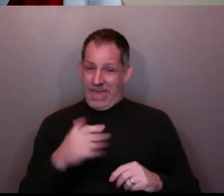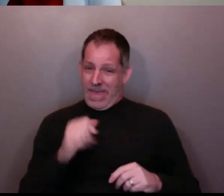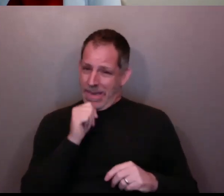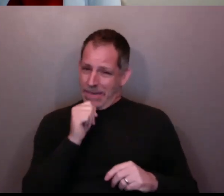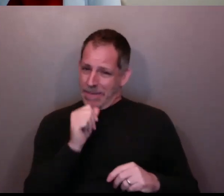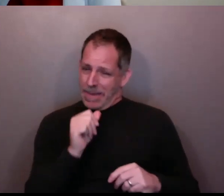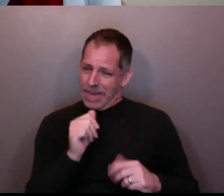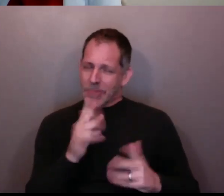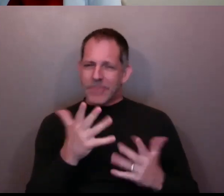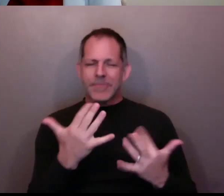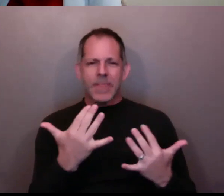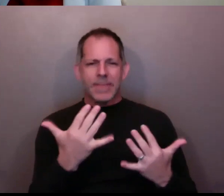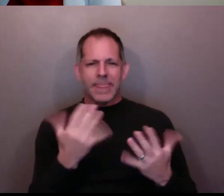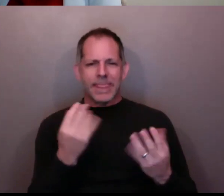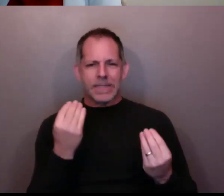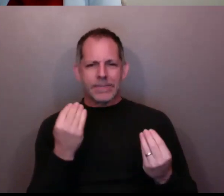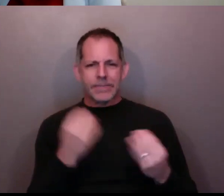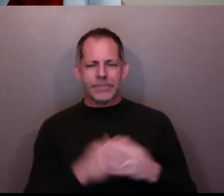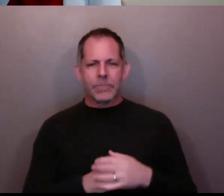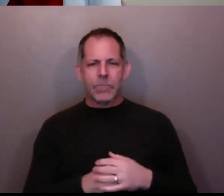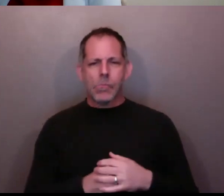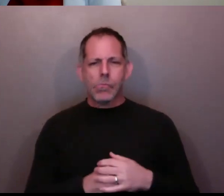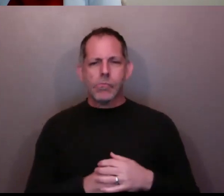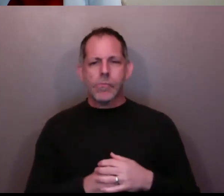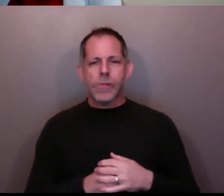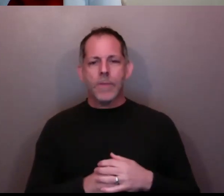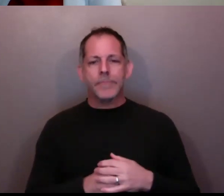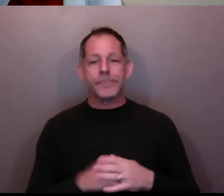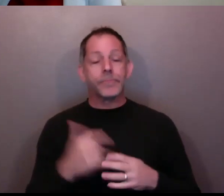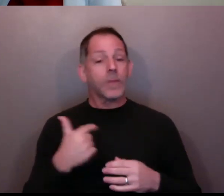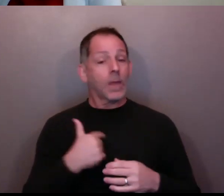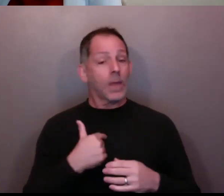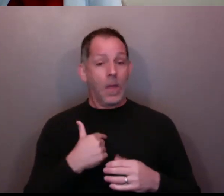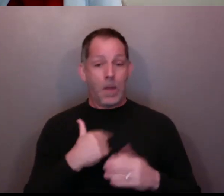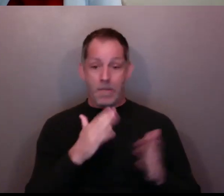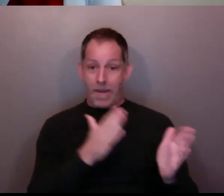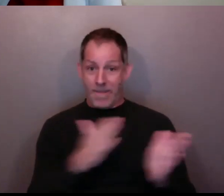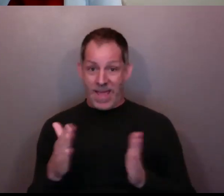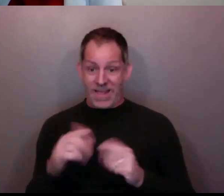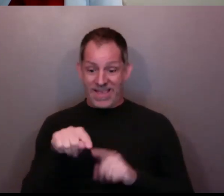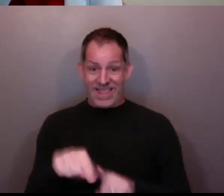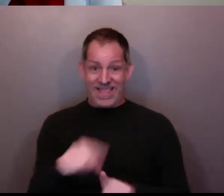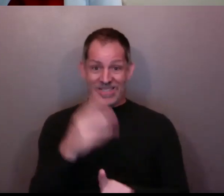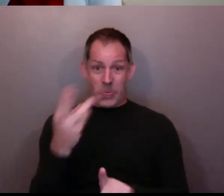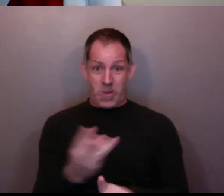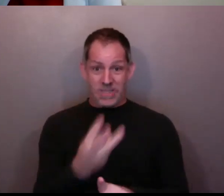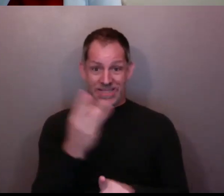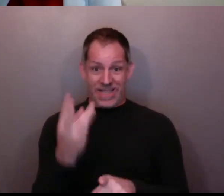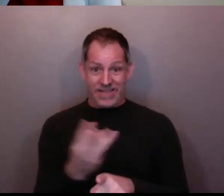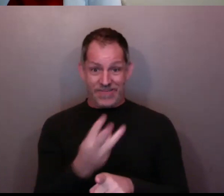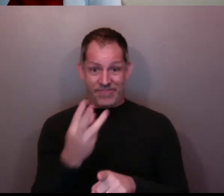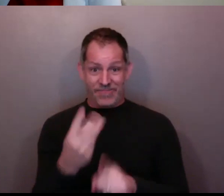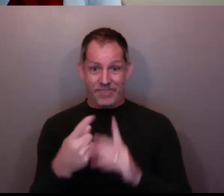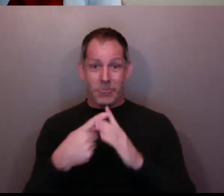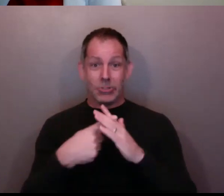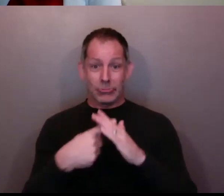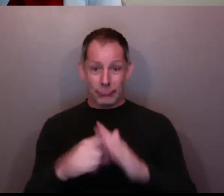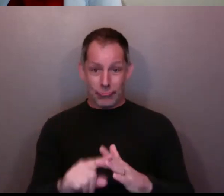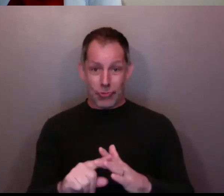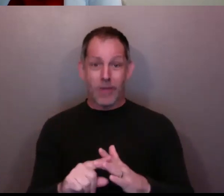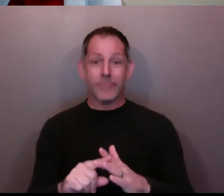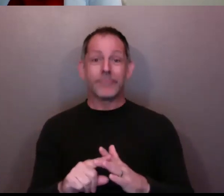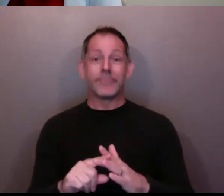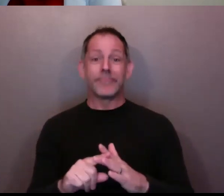the plan goes into effect Wednesday, but one of the parameters is assigning a phase to a county, and